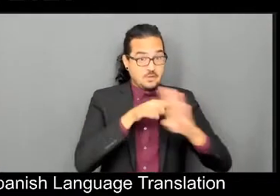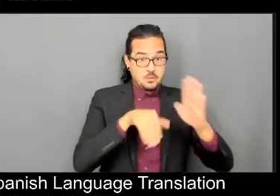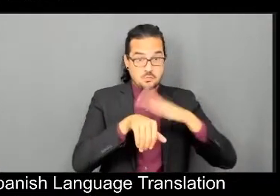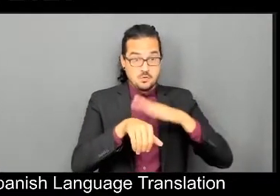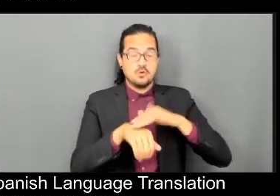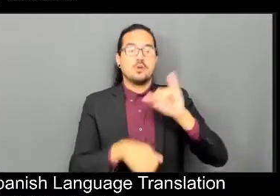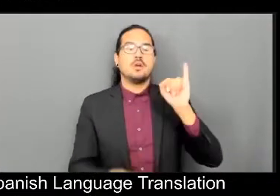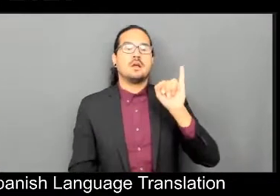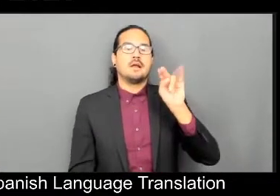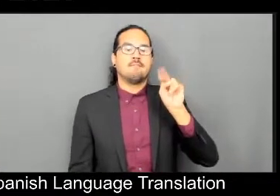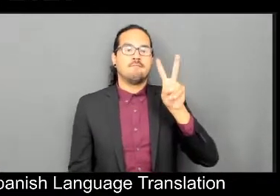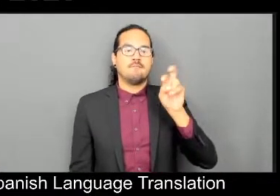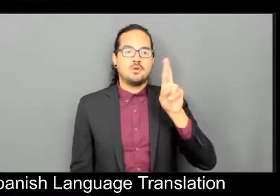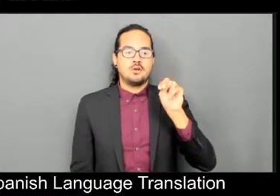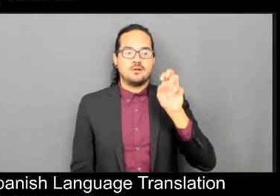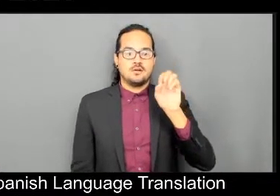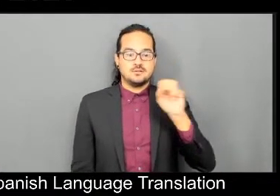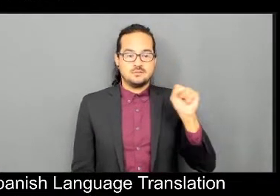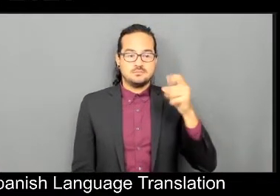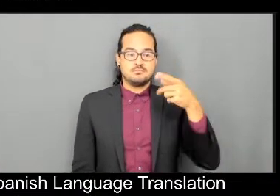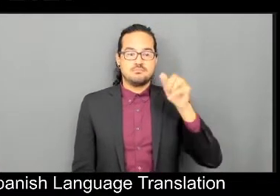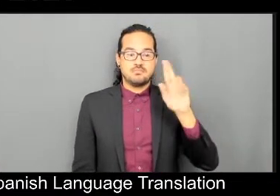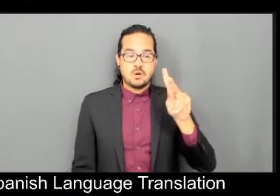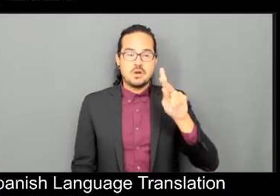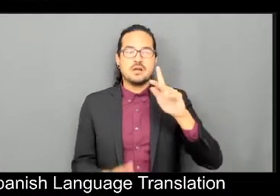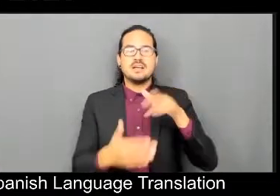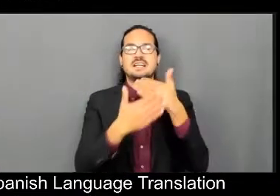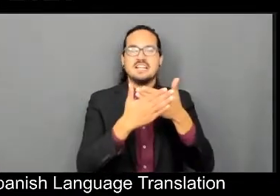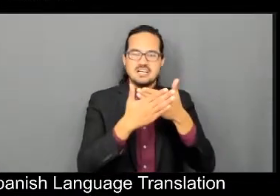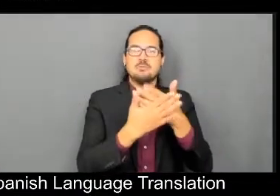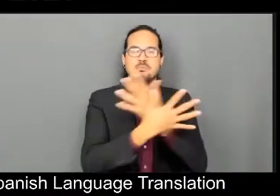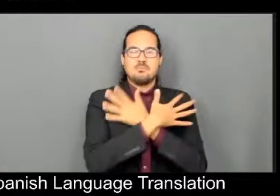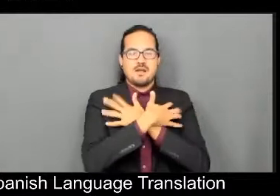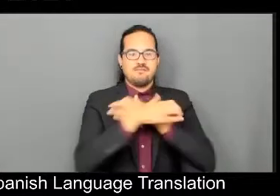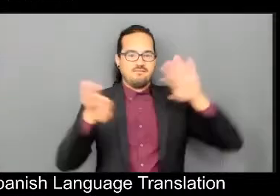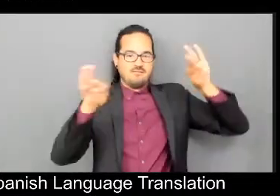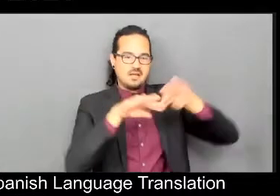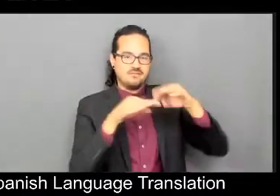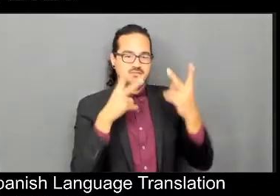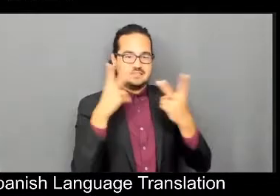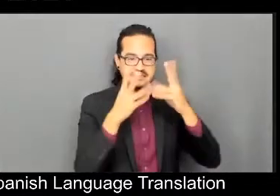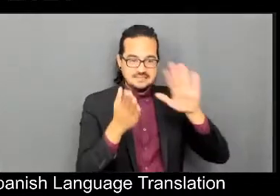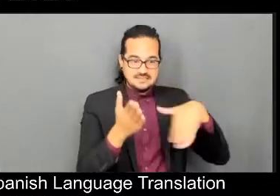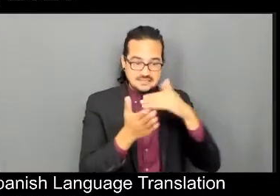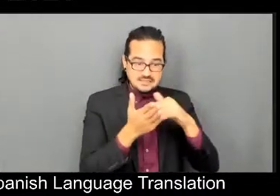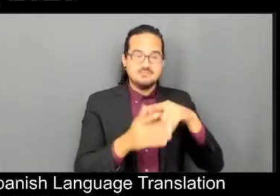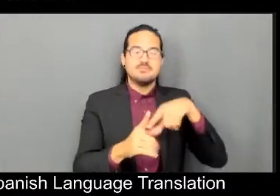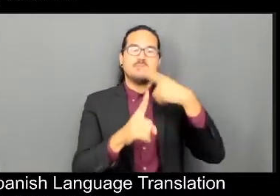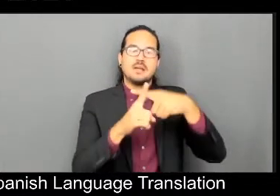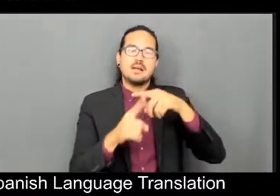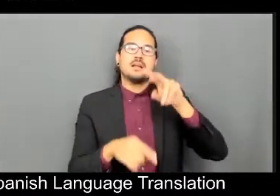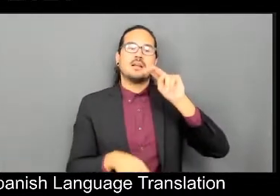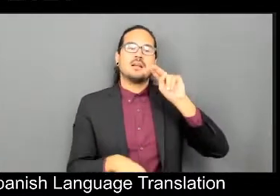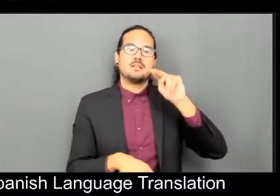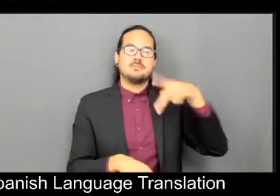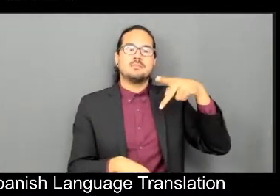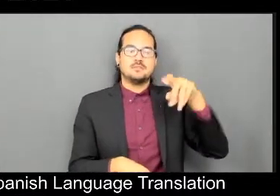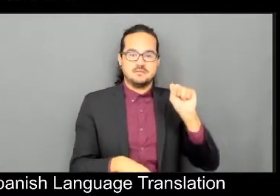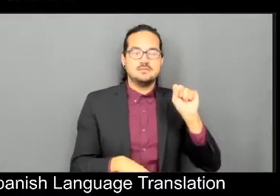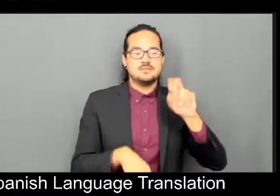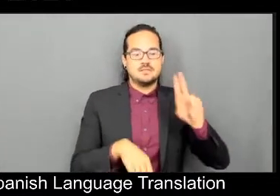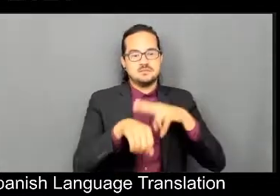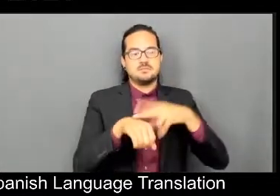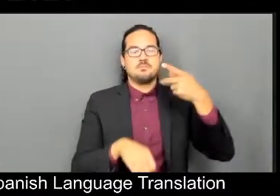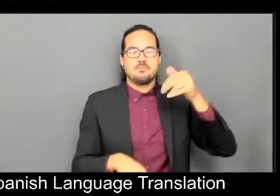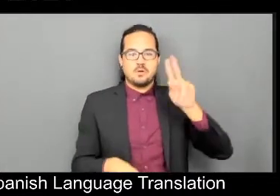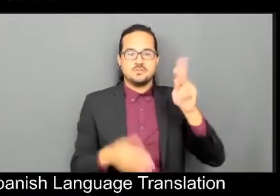National Park Service headquarters, and then Silver Hills, Fox Drive, and Norrin Way remain under an order.